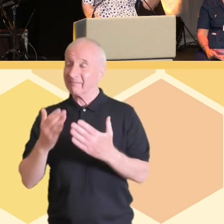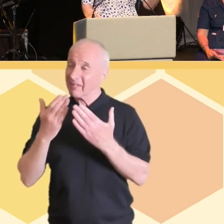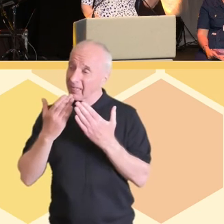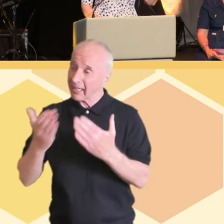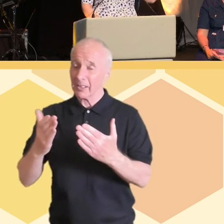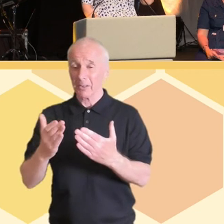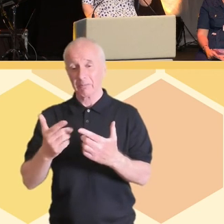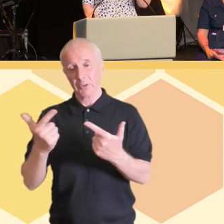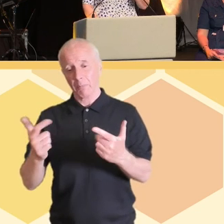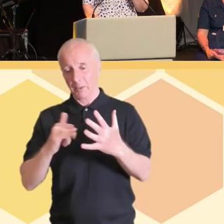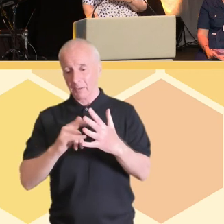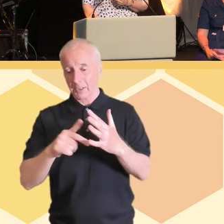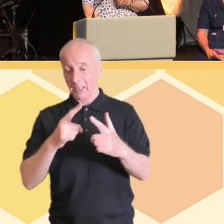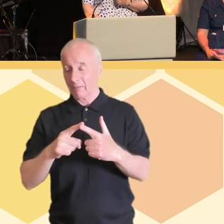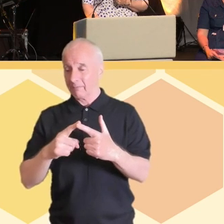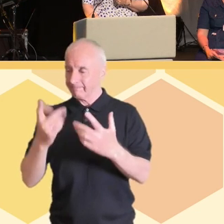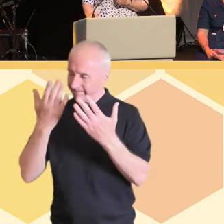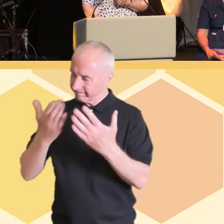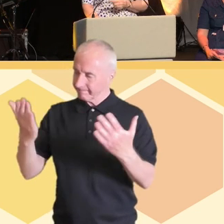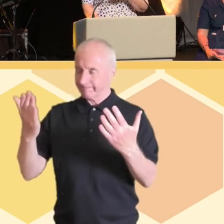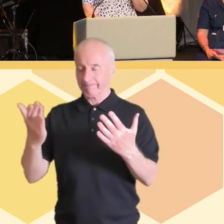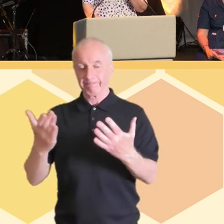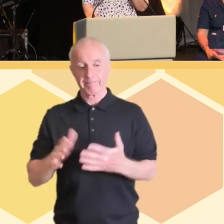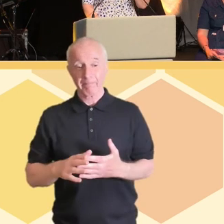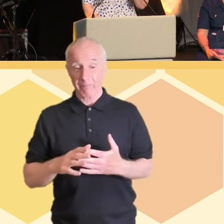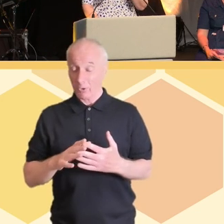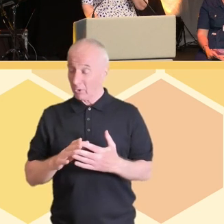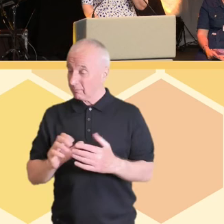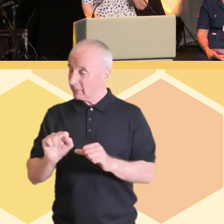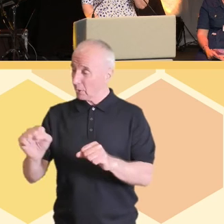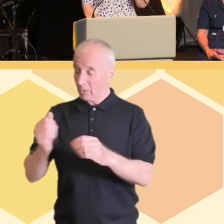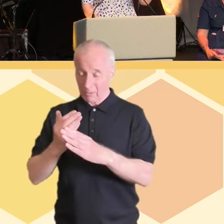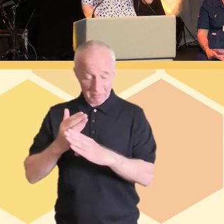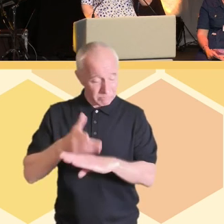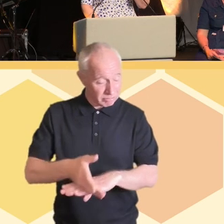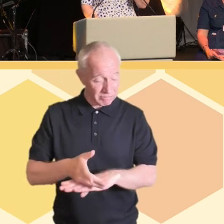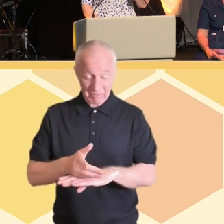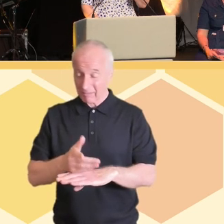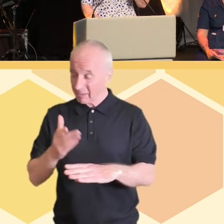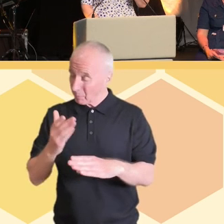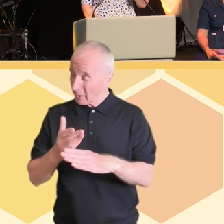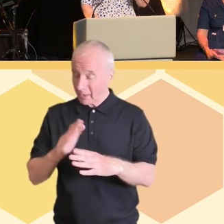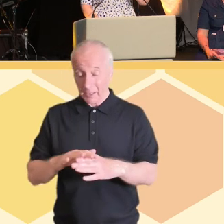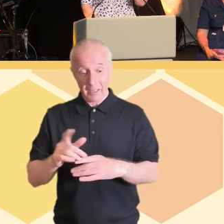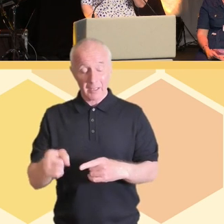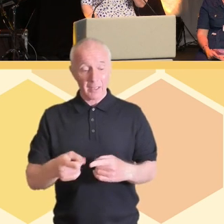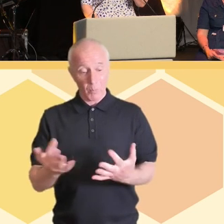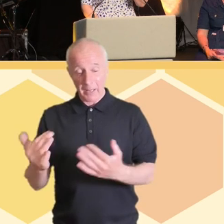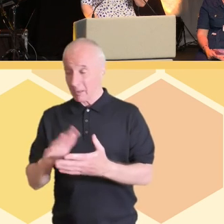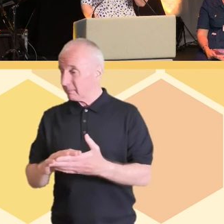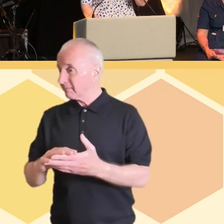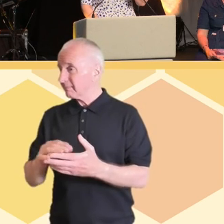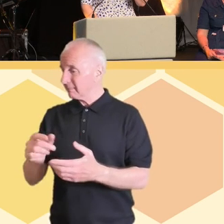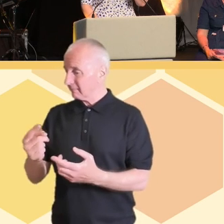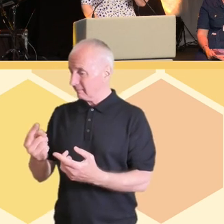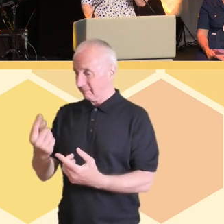honour you. And I want to honour you as well in our churches for all that you are doing with welcoming refugees. And that's not just